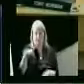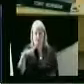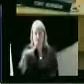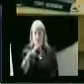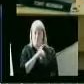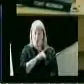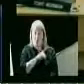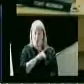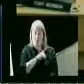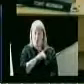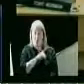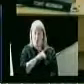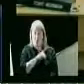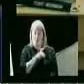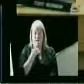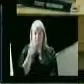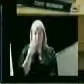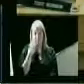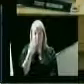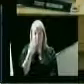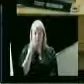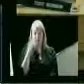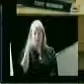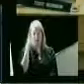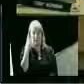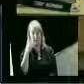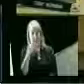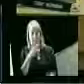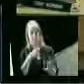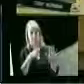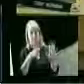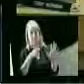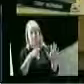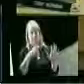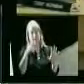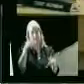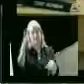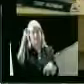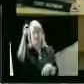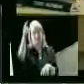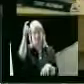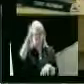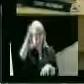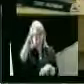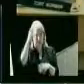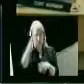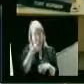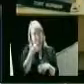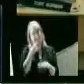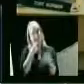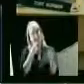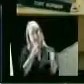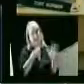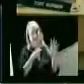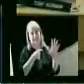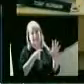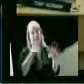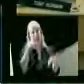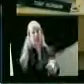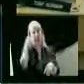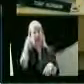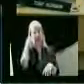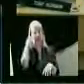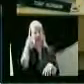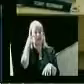finally sees the wisdom of saying, no, I think we'll